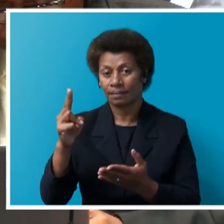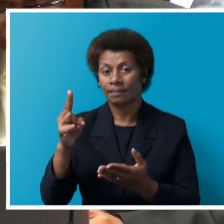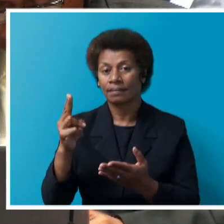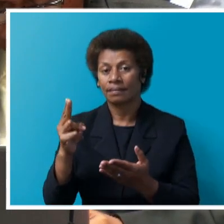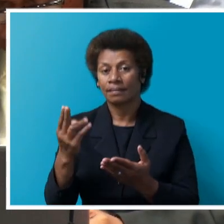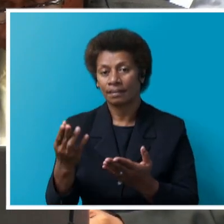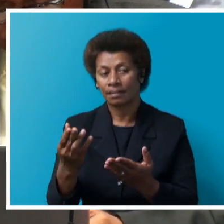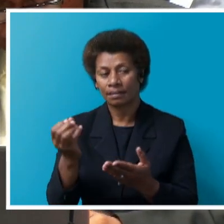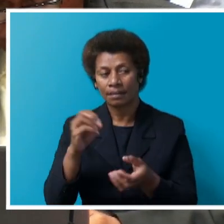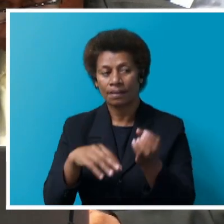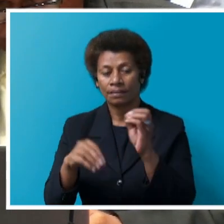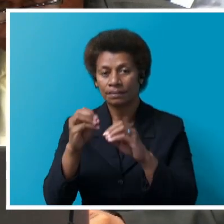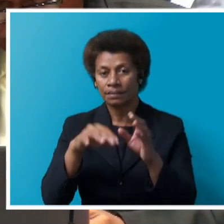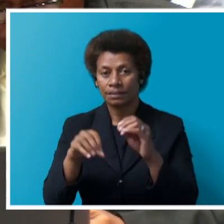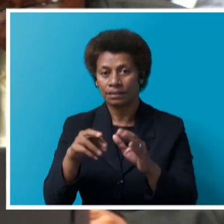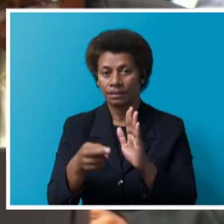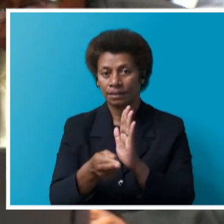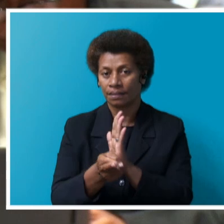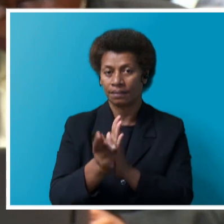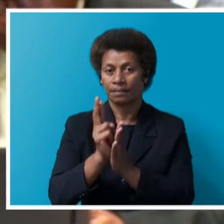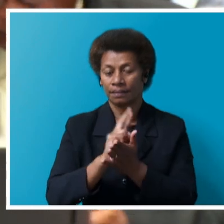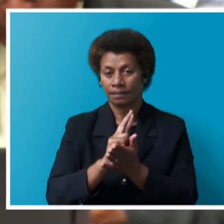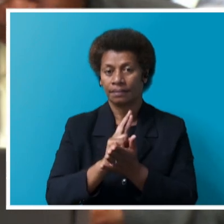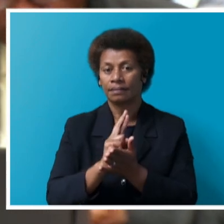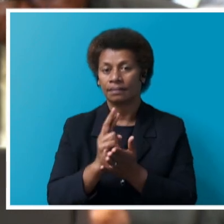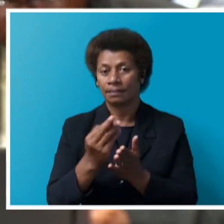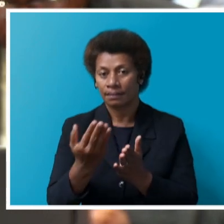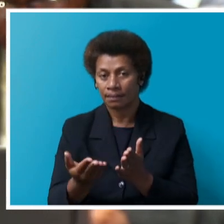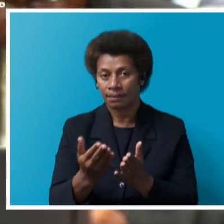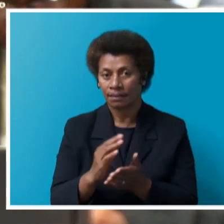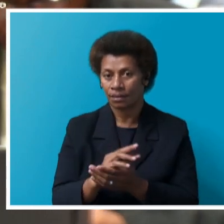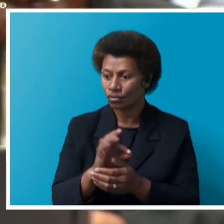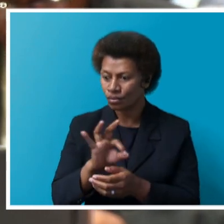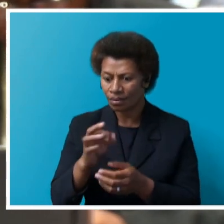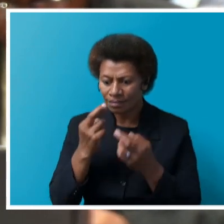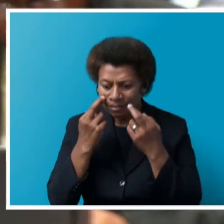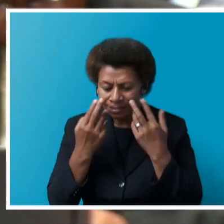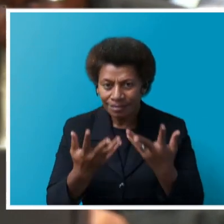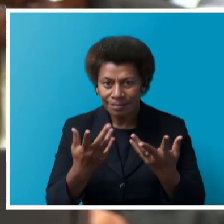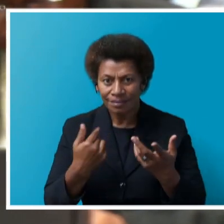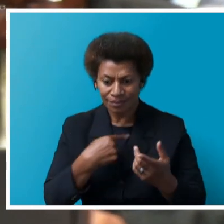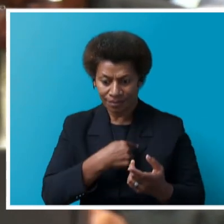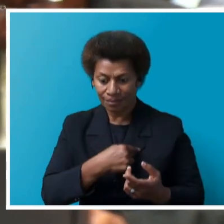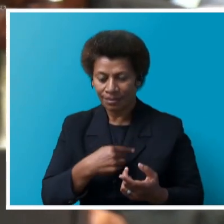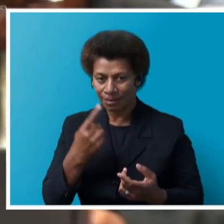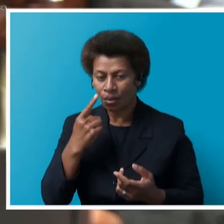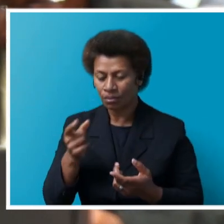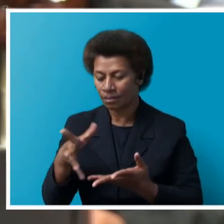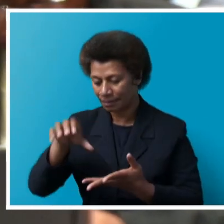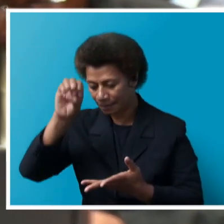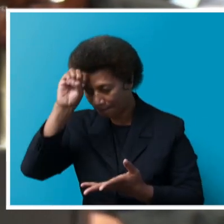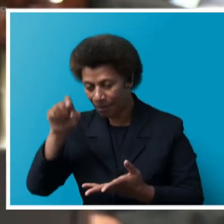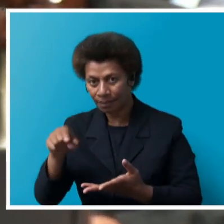determined contribution. The revised NDCs will not only reflect our commitment, but also our expectations in terms